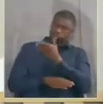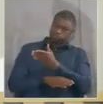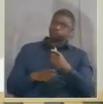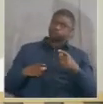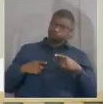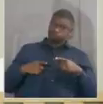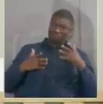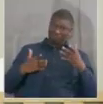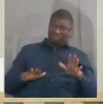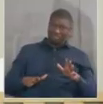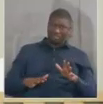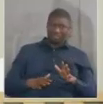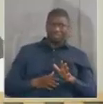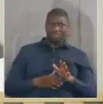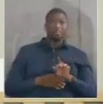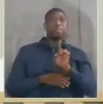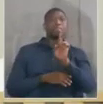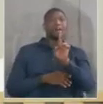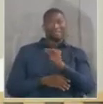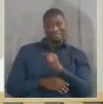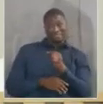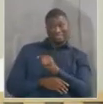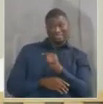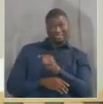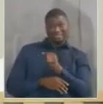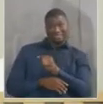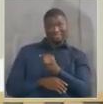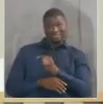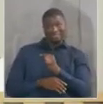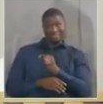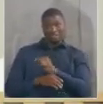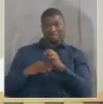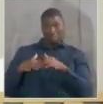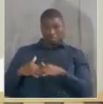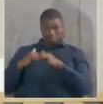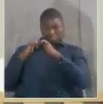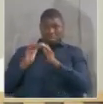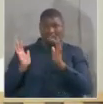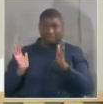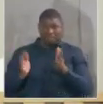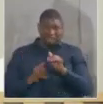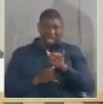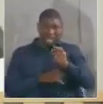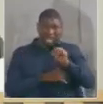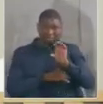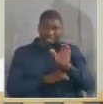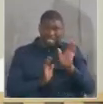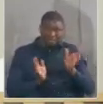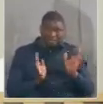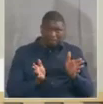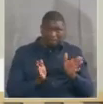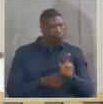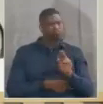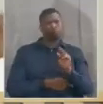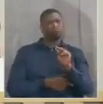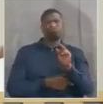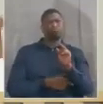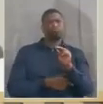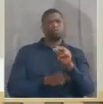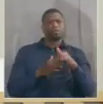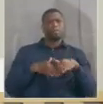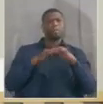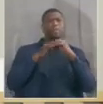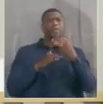which was not established by the IMC. It was established by the